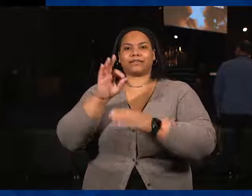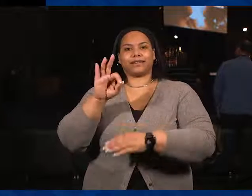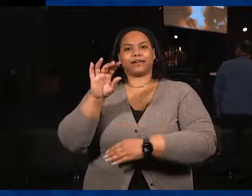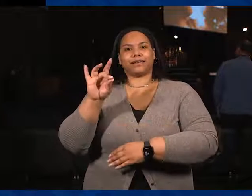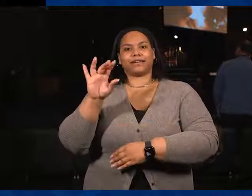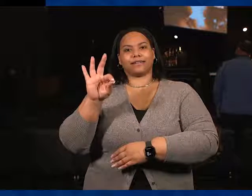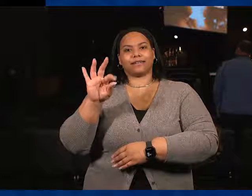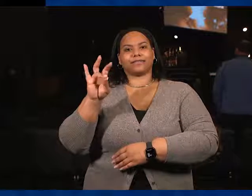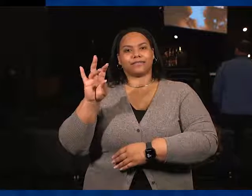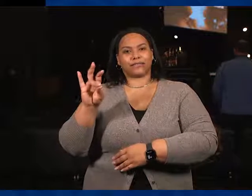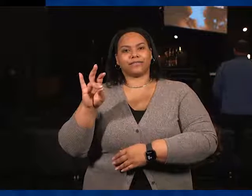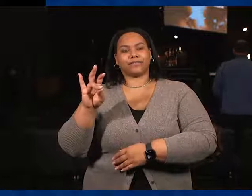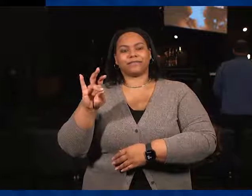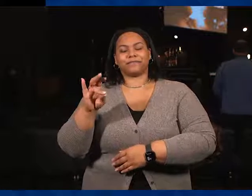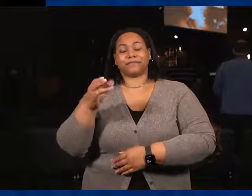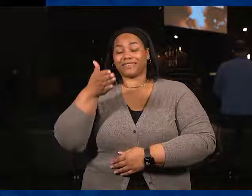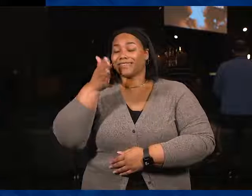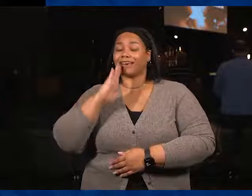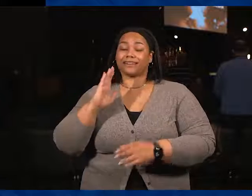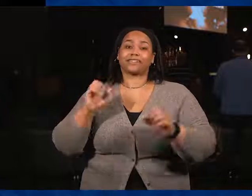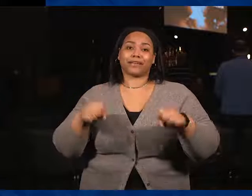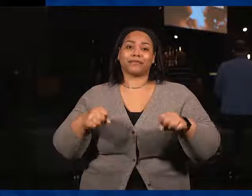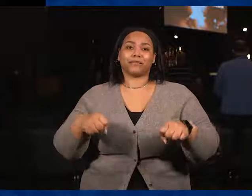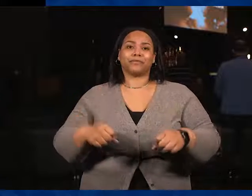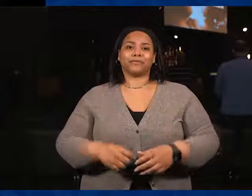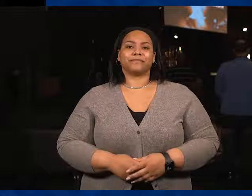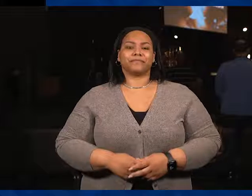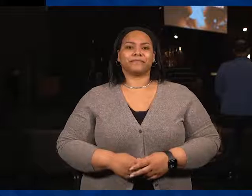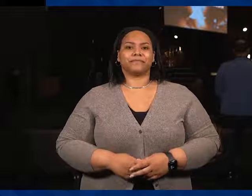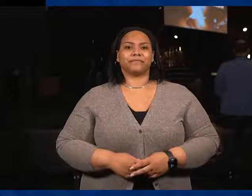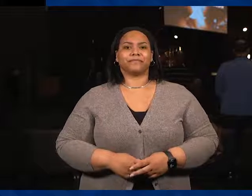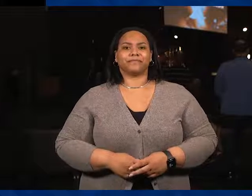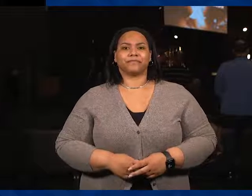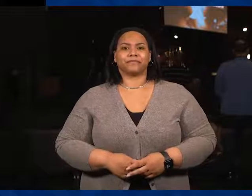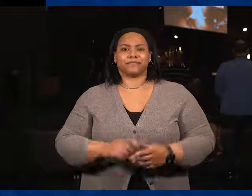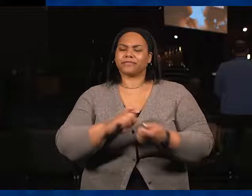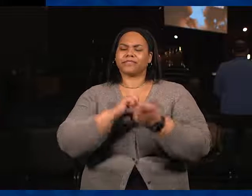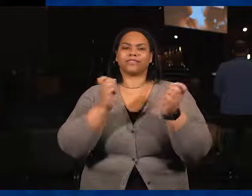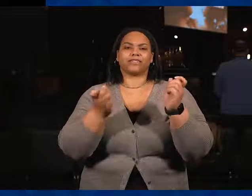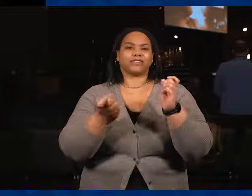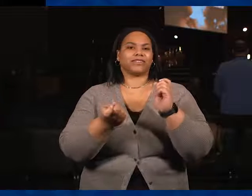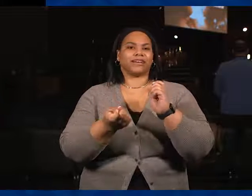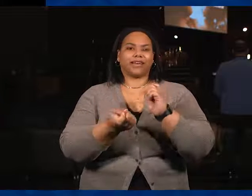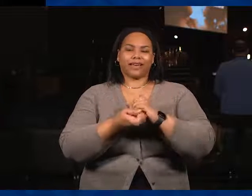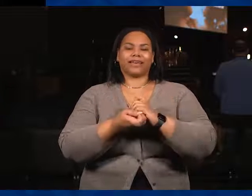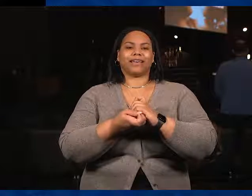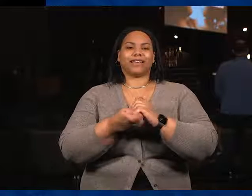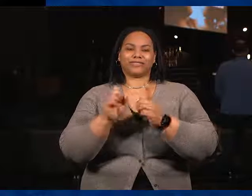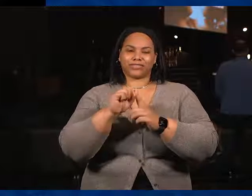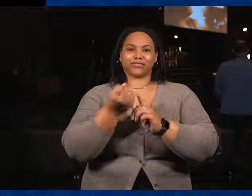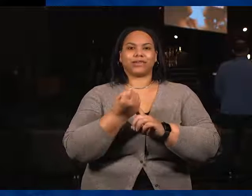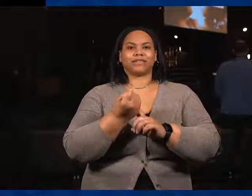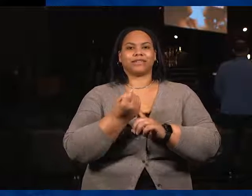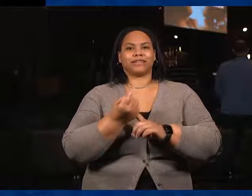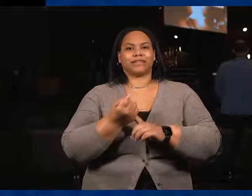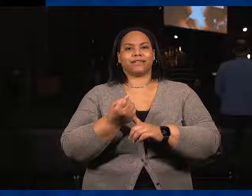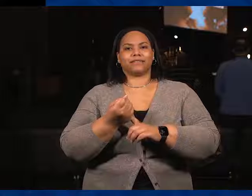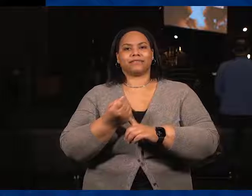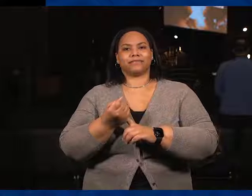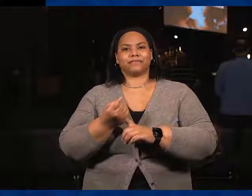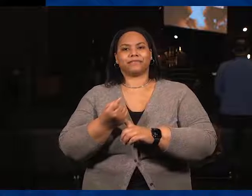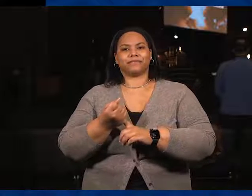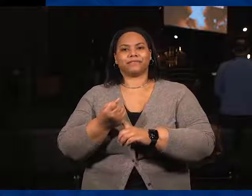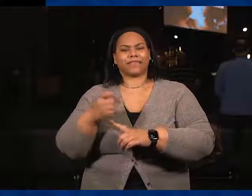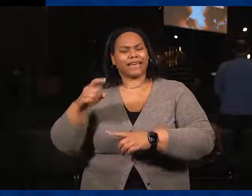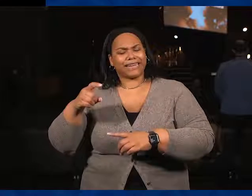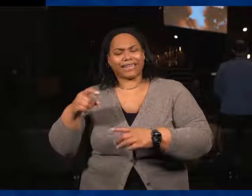able. God is able. God is able to change your situation. Come on, I need my faith fortified